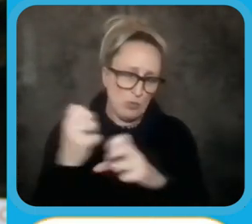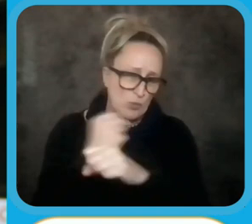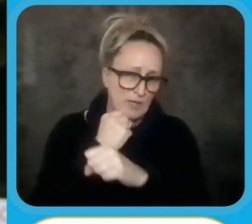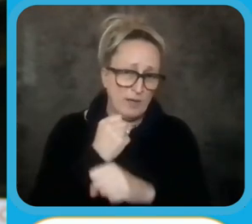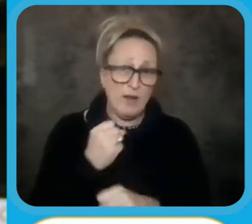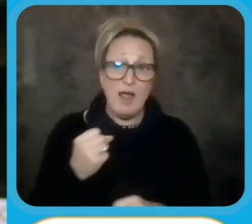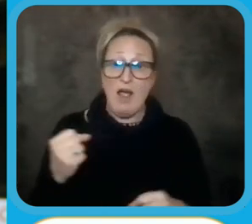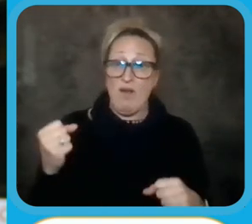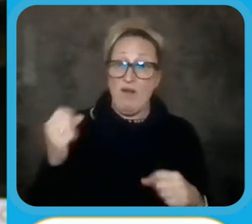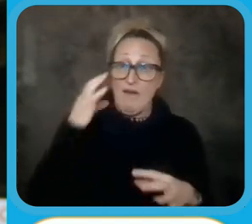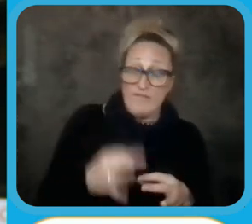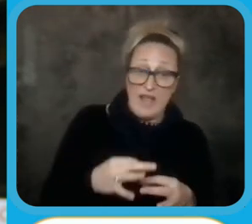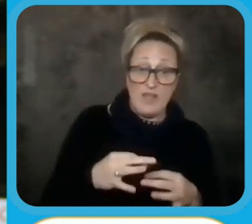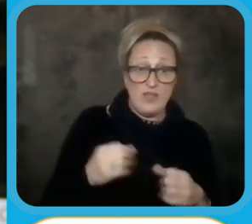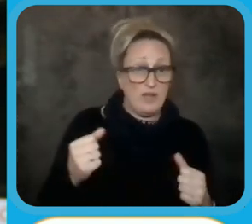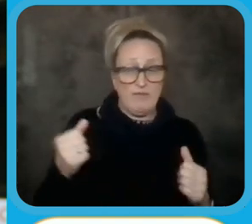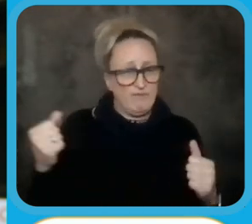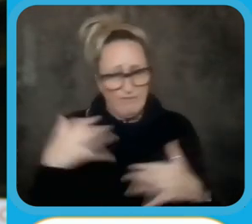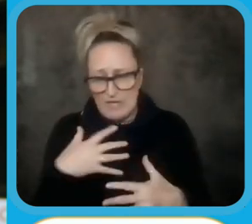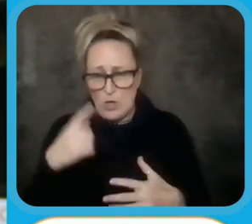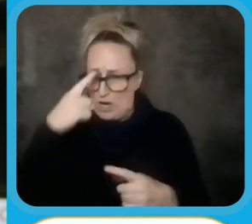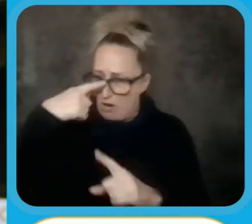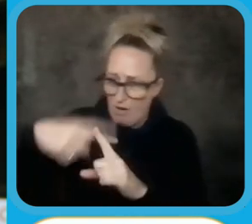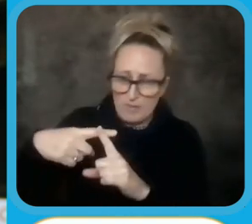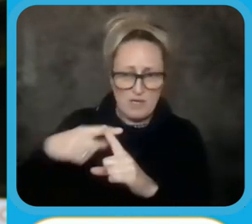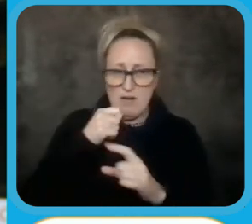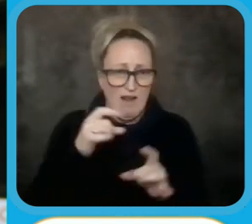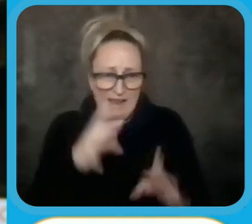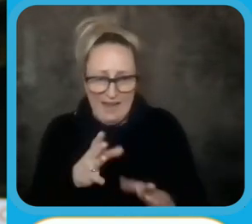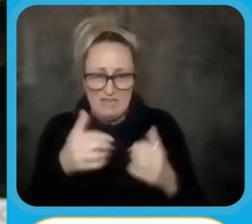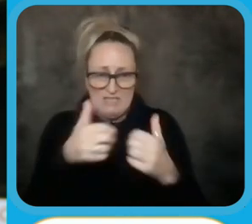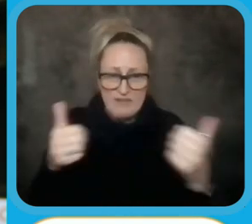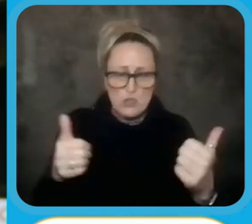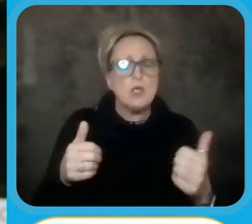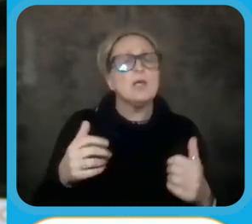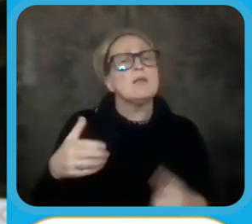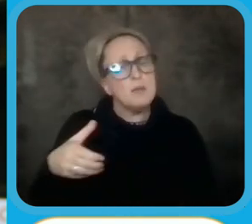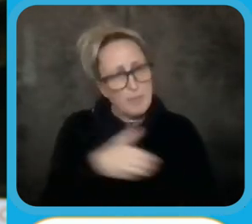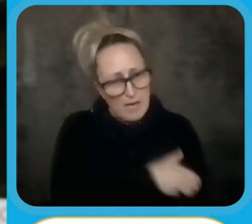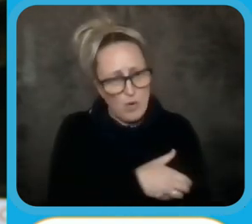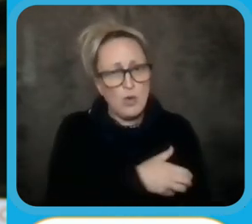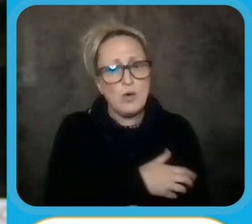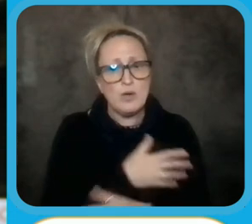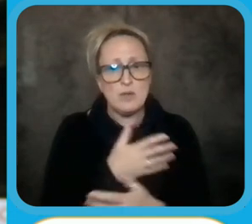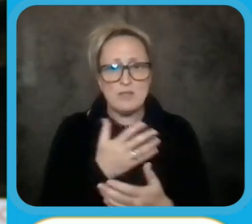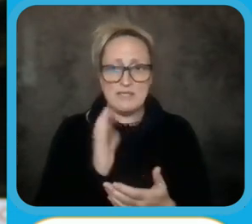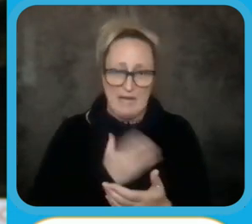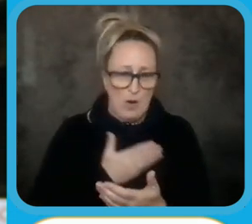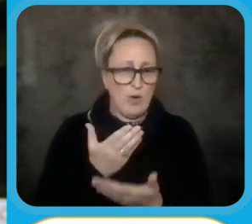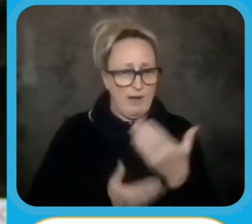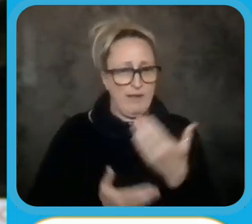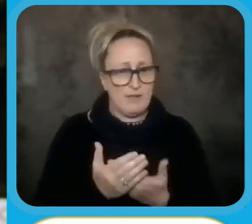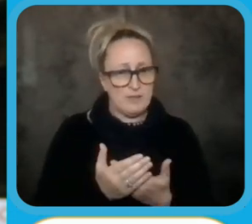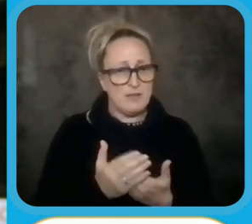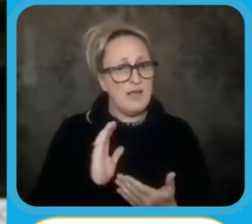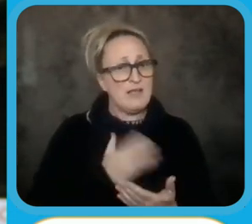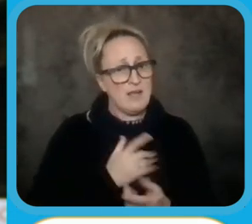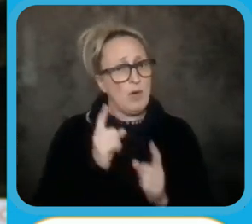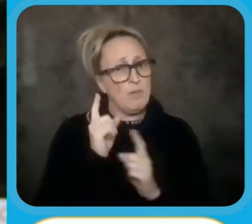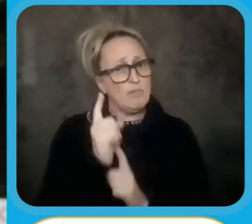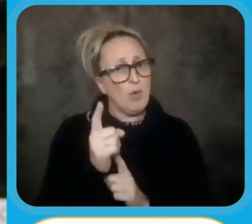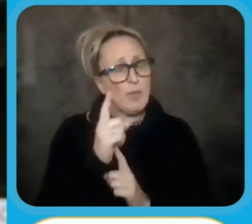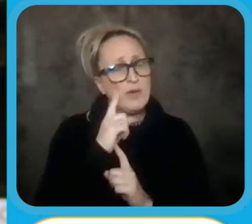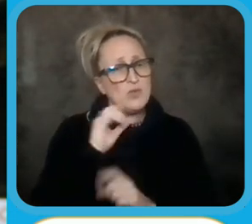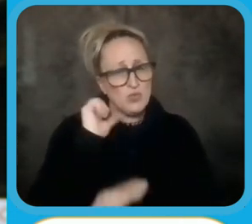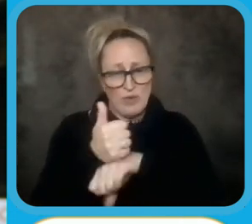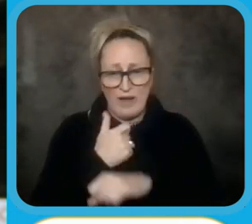fear, perseverance, and optimism over hate and division, the power is in our hands. This is our moment to create the